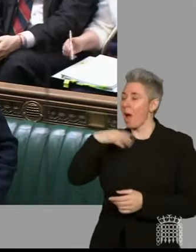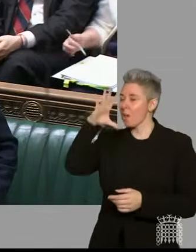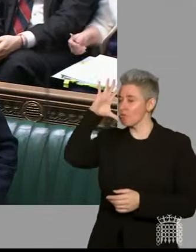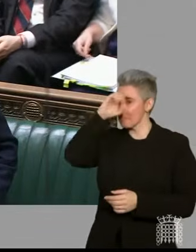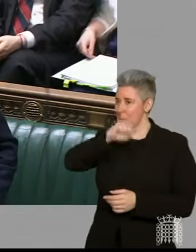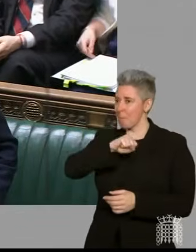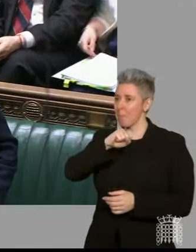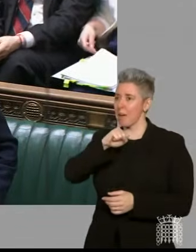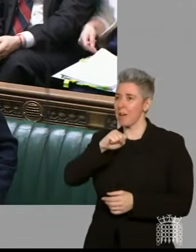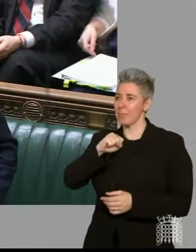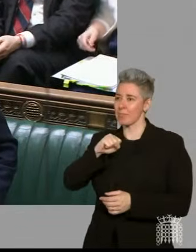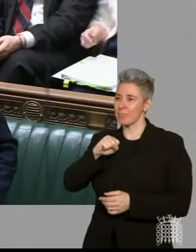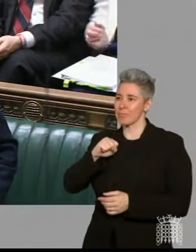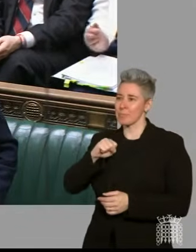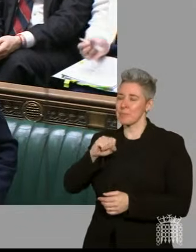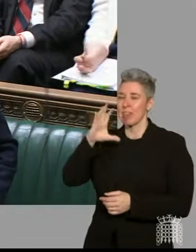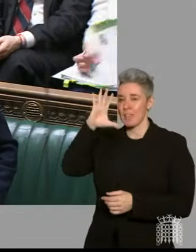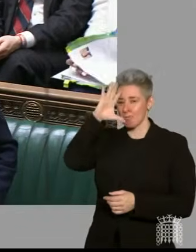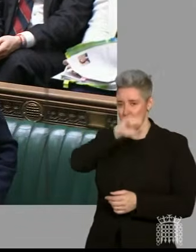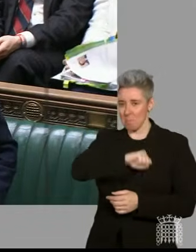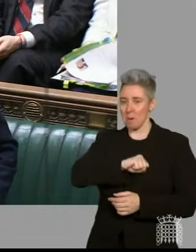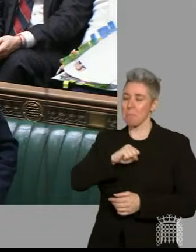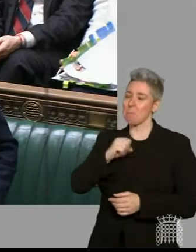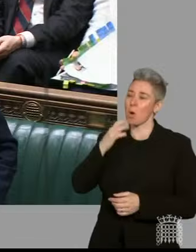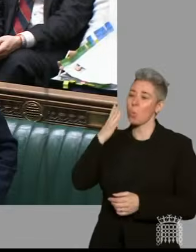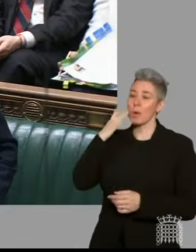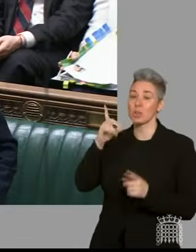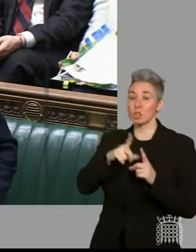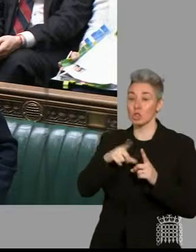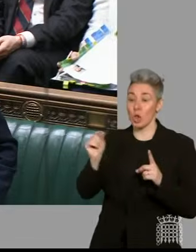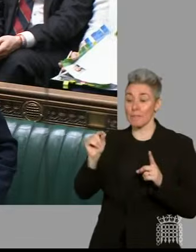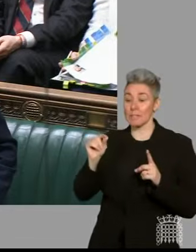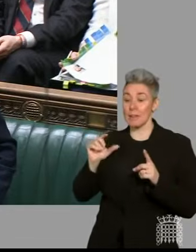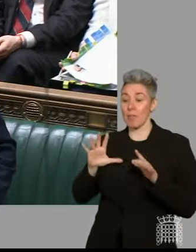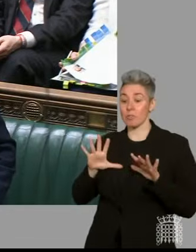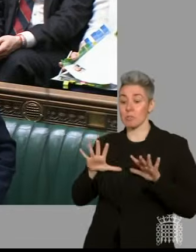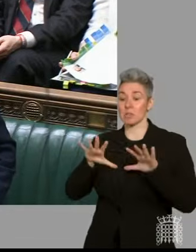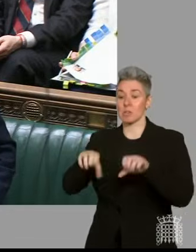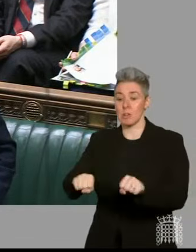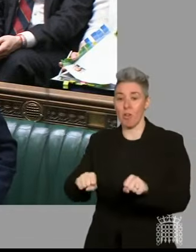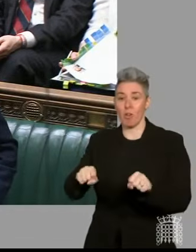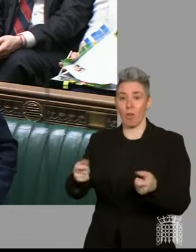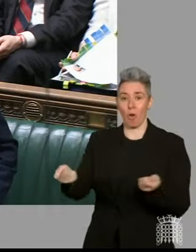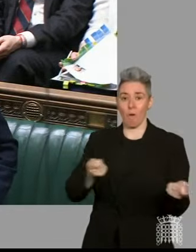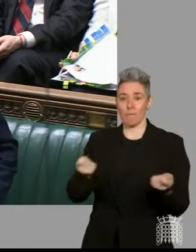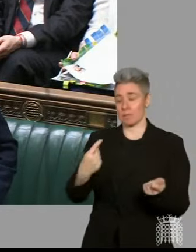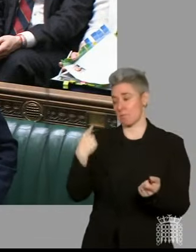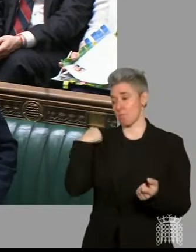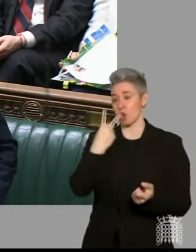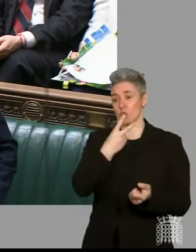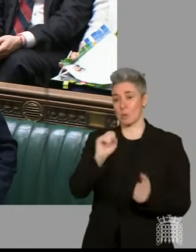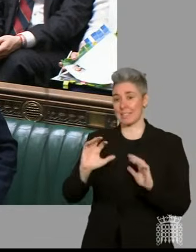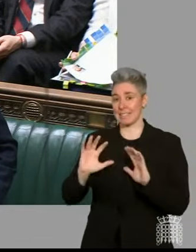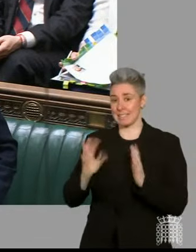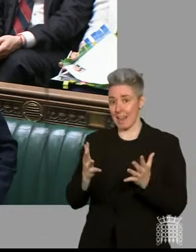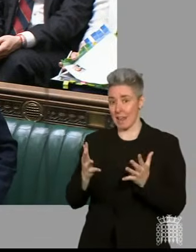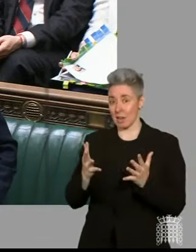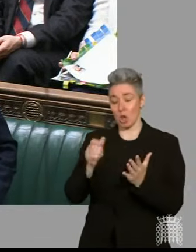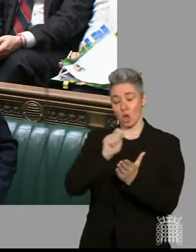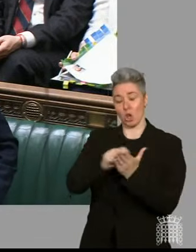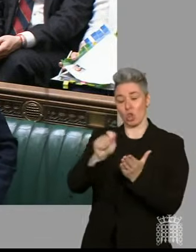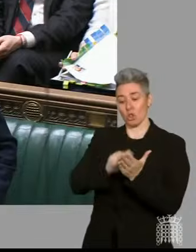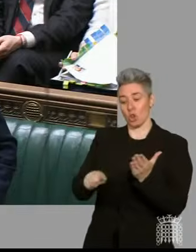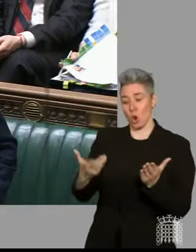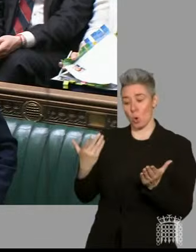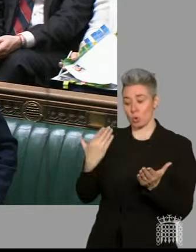the Conservatives came into office in 2010, and what was the note left on the desk of the Chief